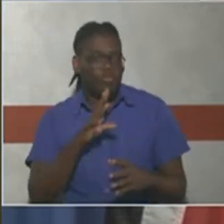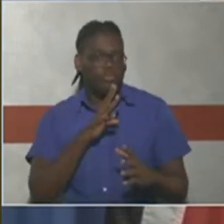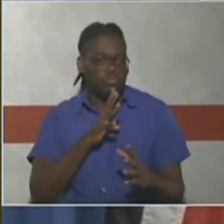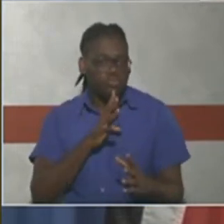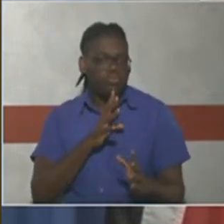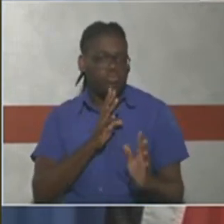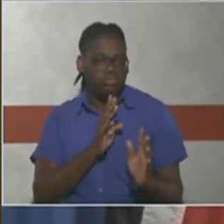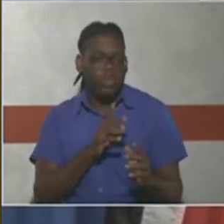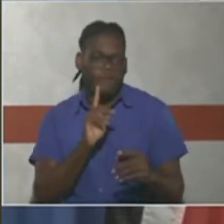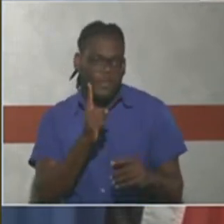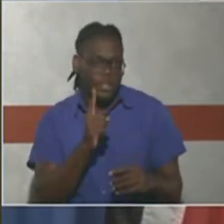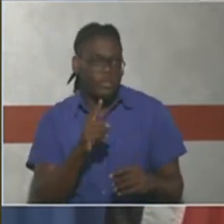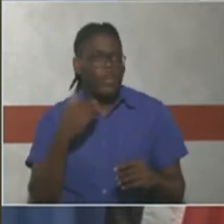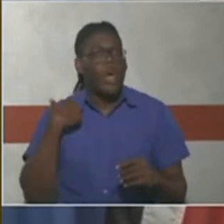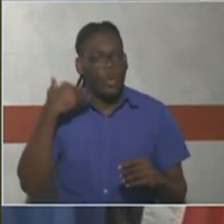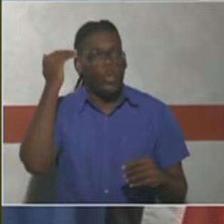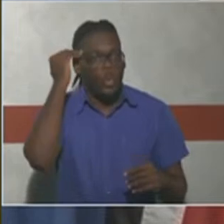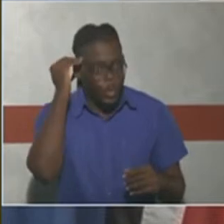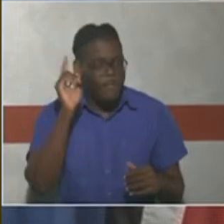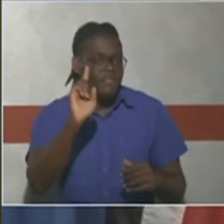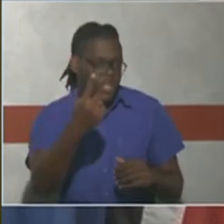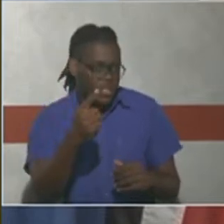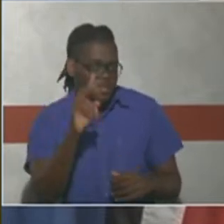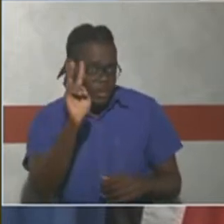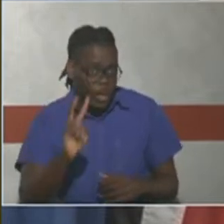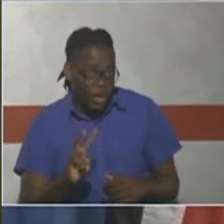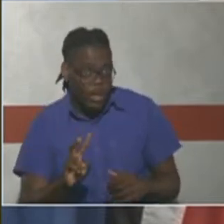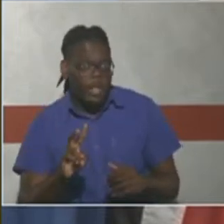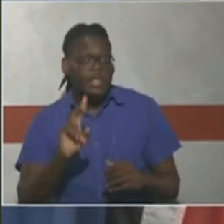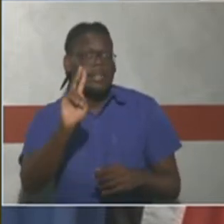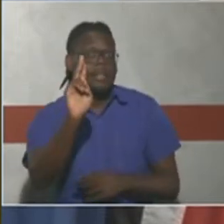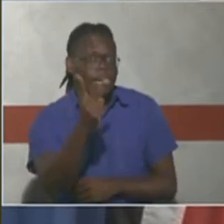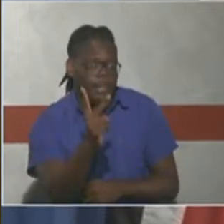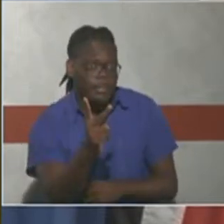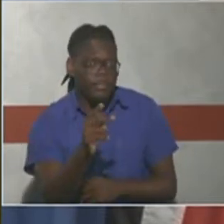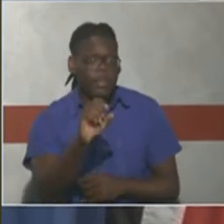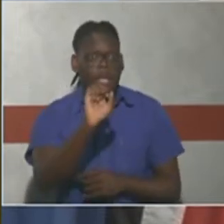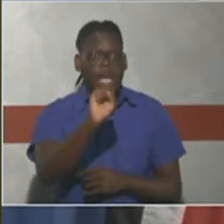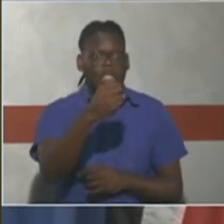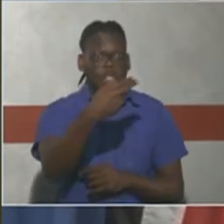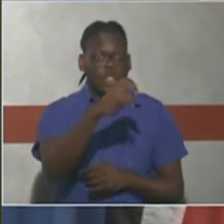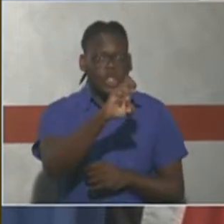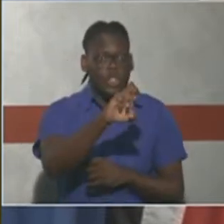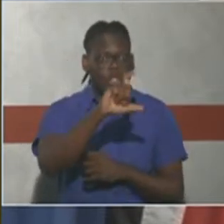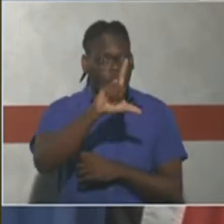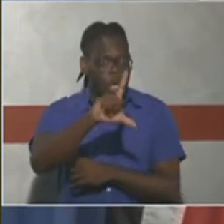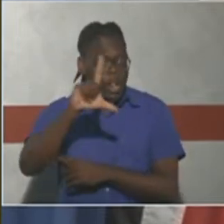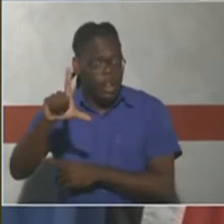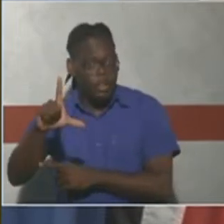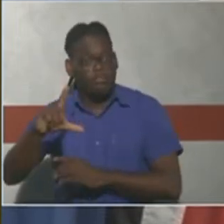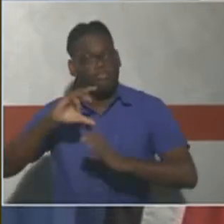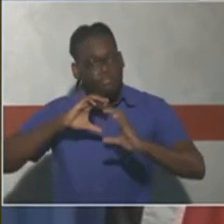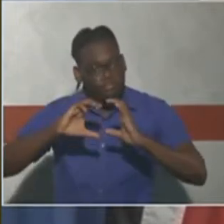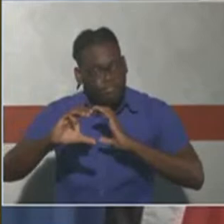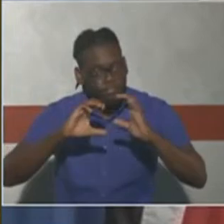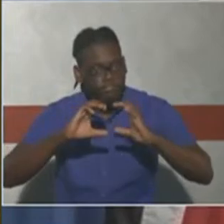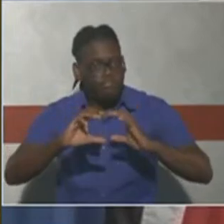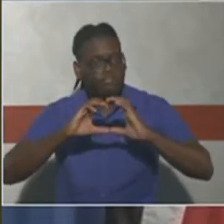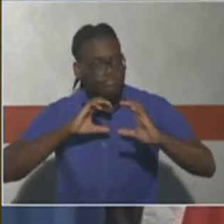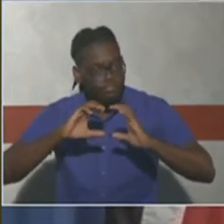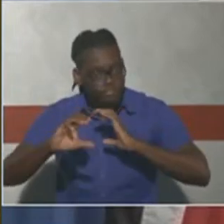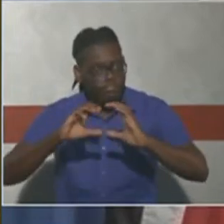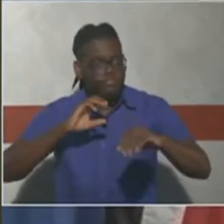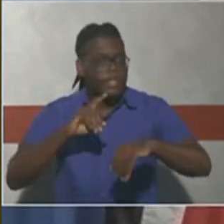these products. And as a matter of fact, that is the same question that was put to us on many occasions in Washington